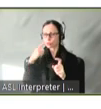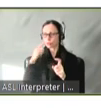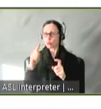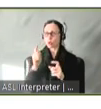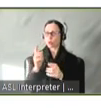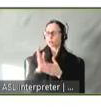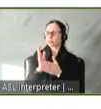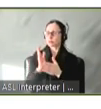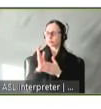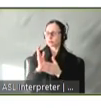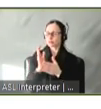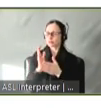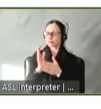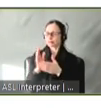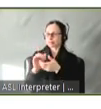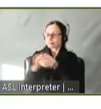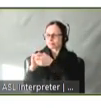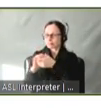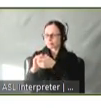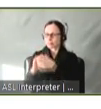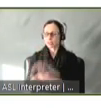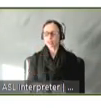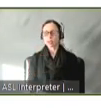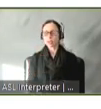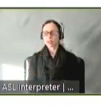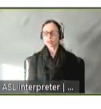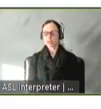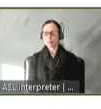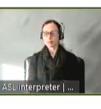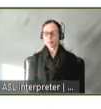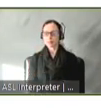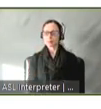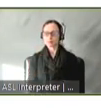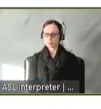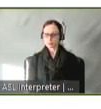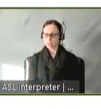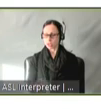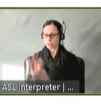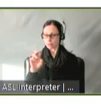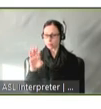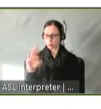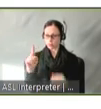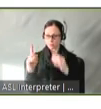Allies Welcome. So as of the 1st of February,